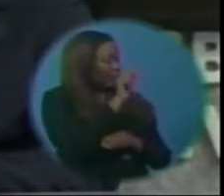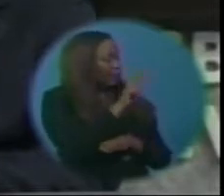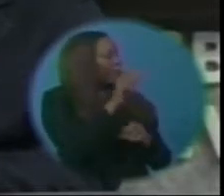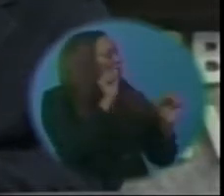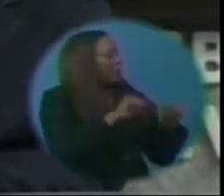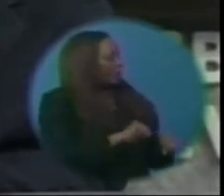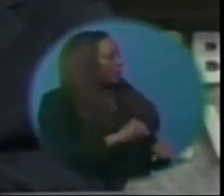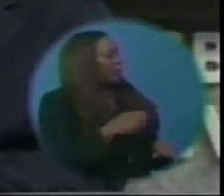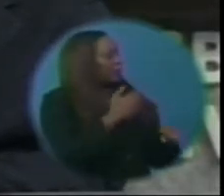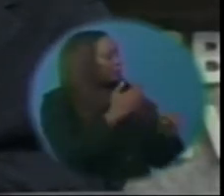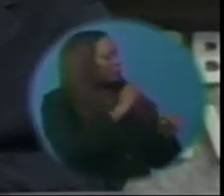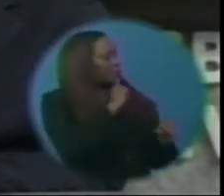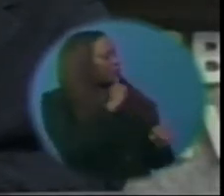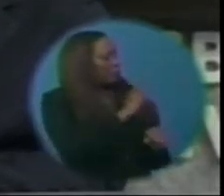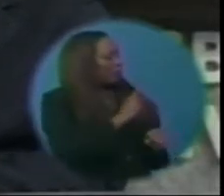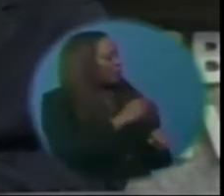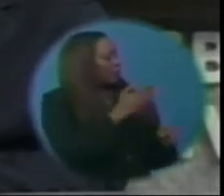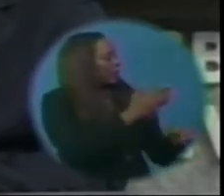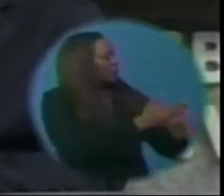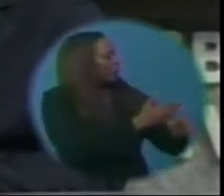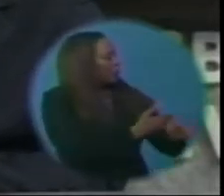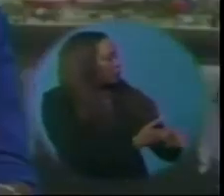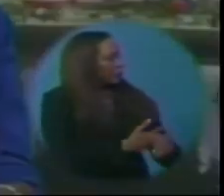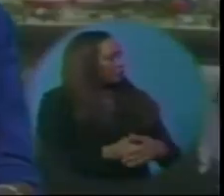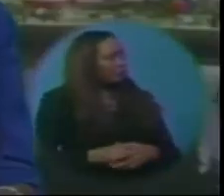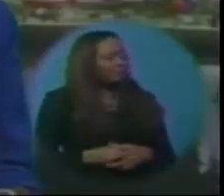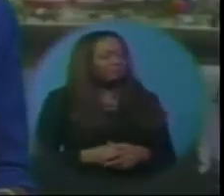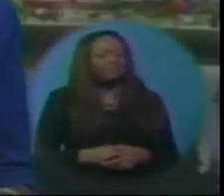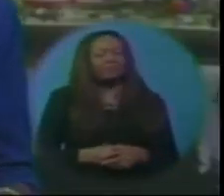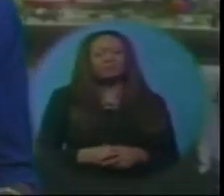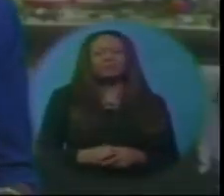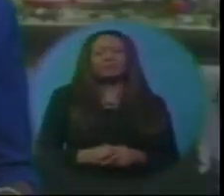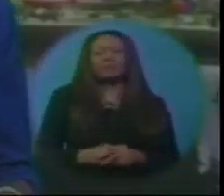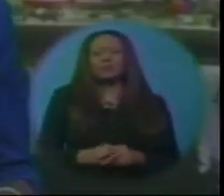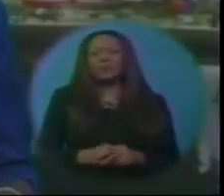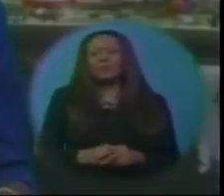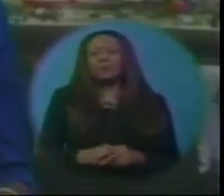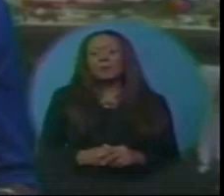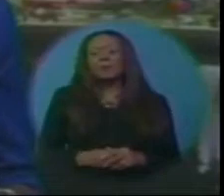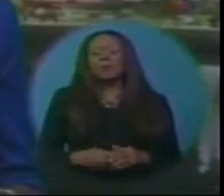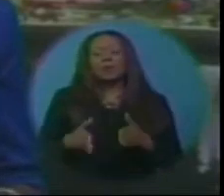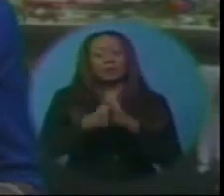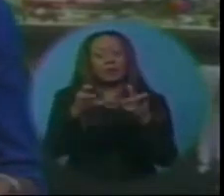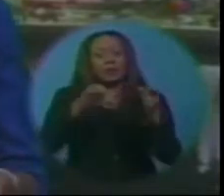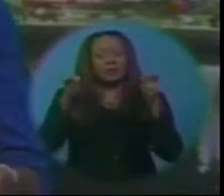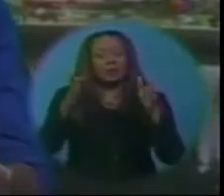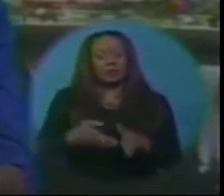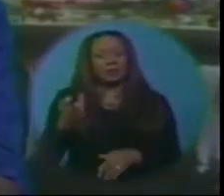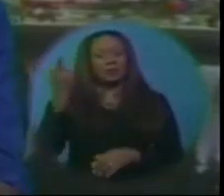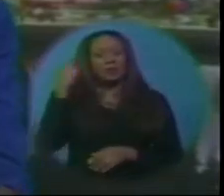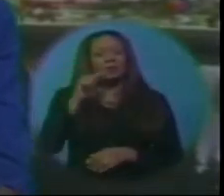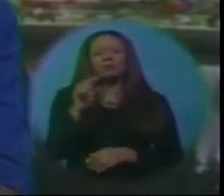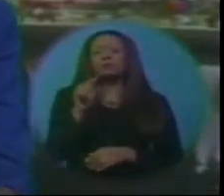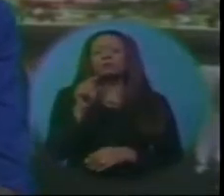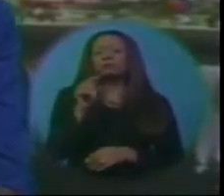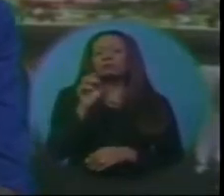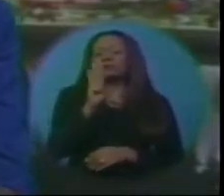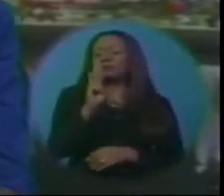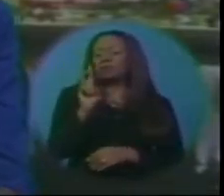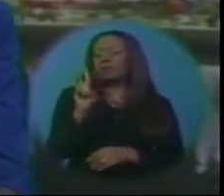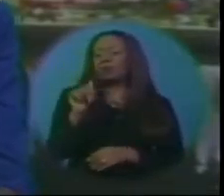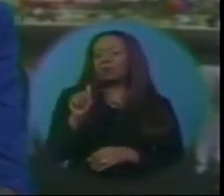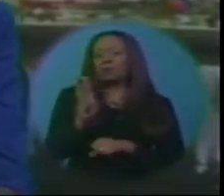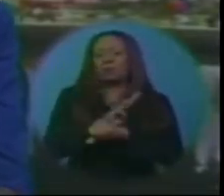we're fairly optimistic at this stage. General Manager of the Barbados Water Authority, Keith Roy Halliday, updating us on the South